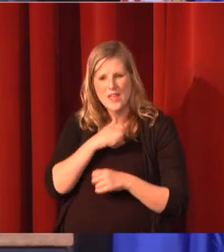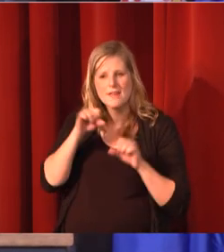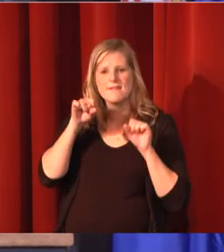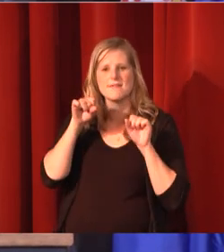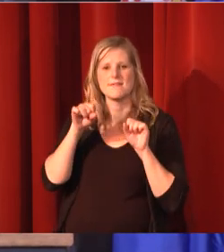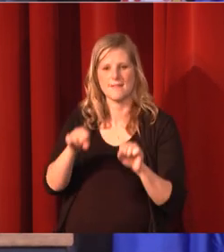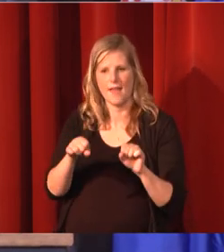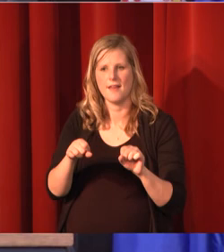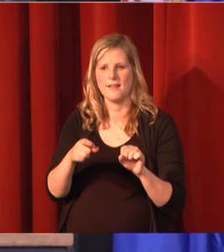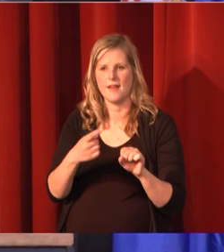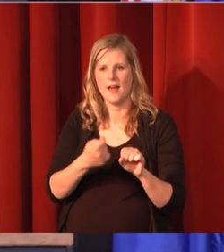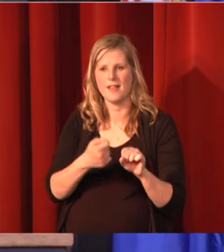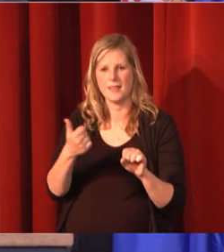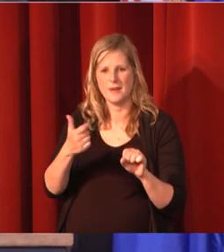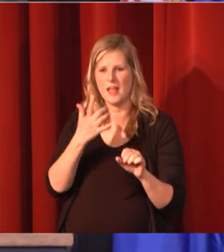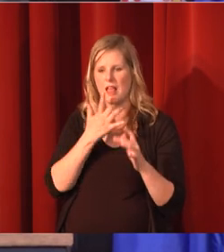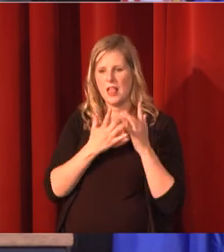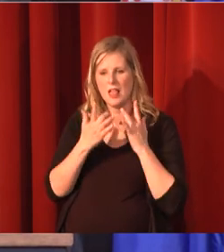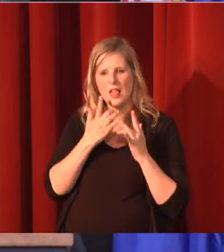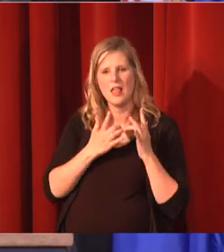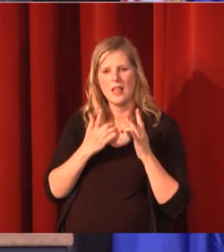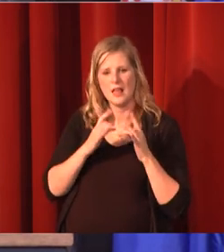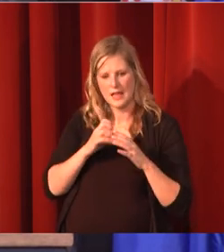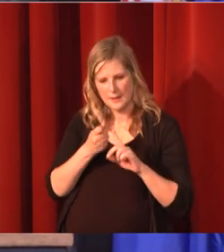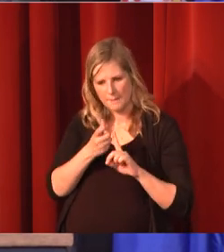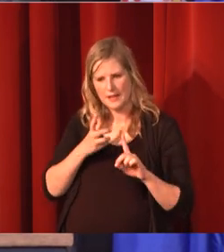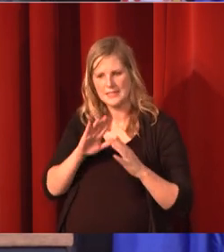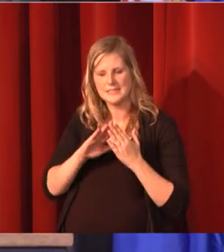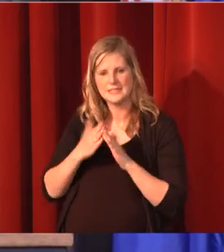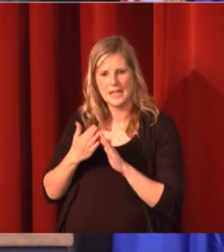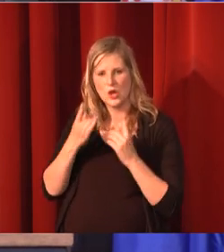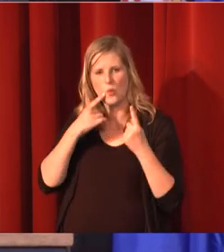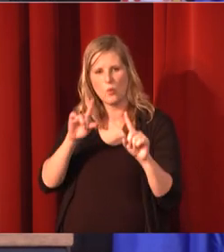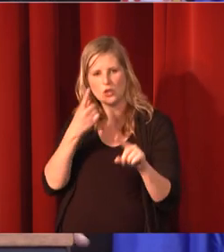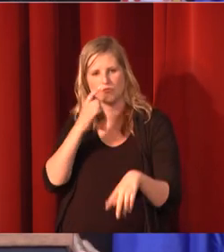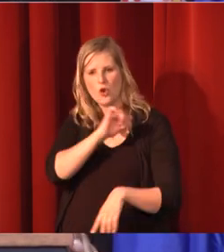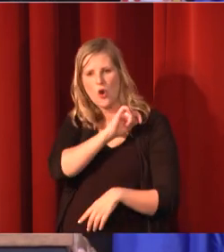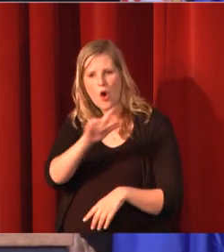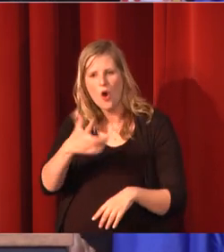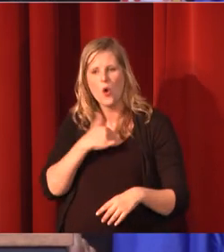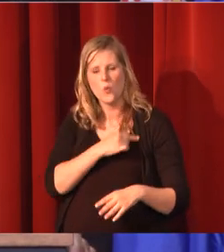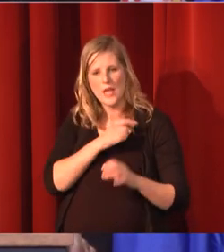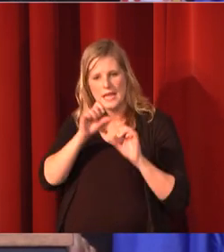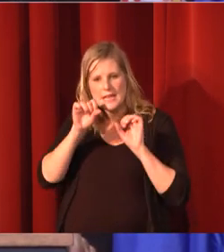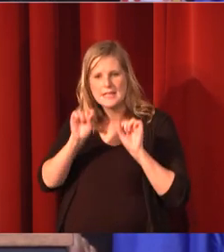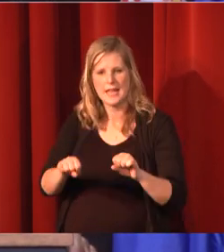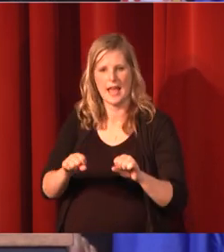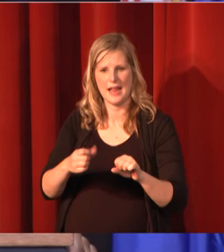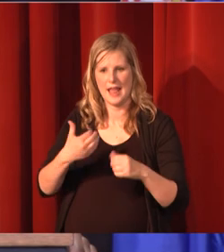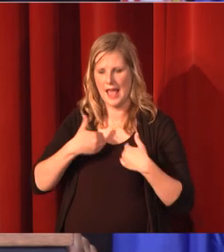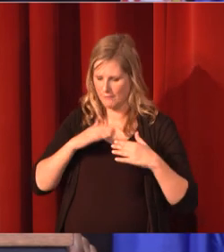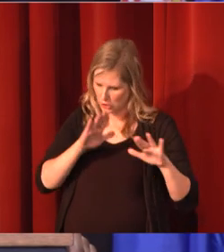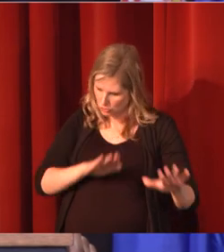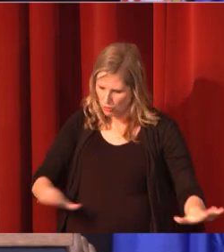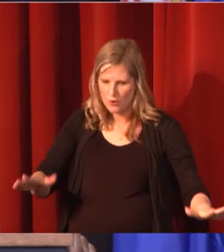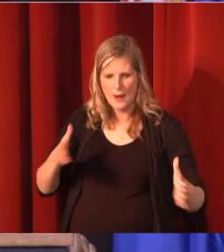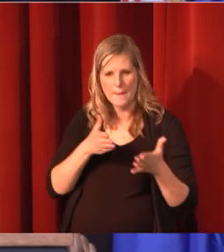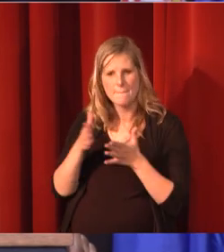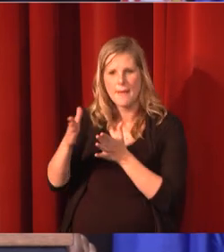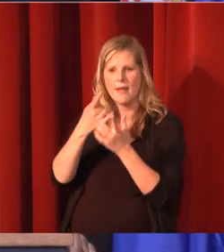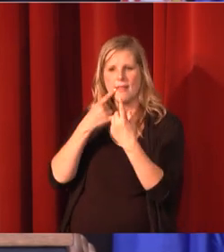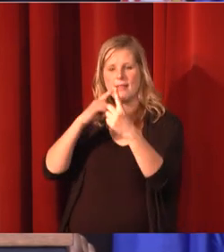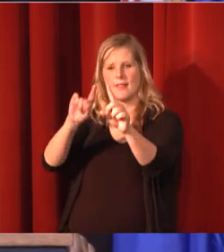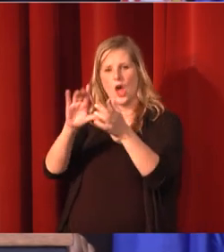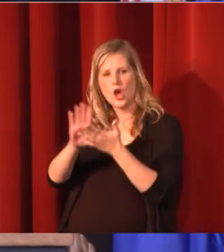eliminate disparities and build a city that works for all of us we can set our children on the path to college and